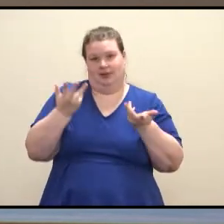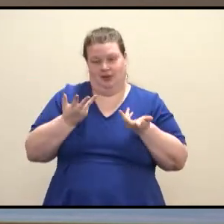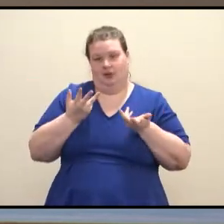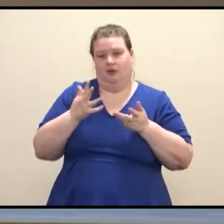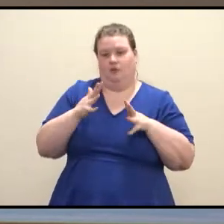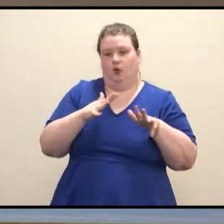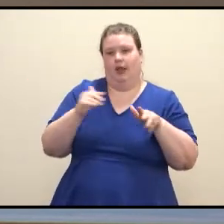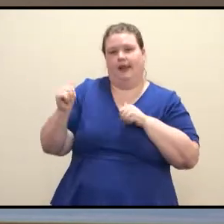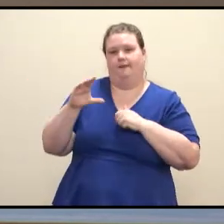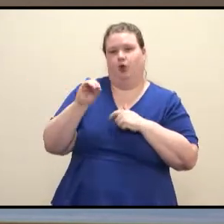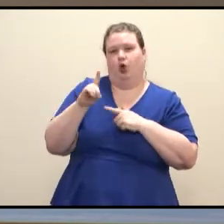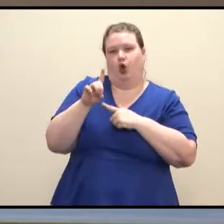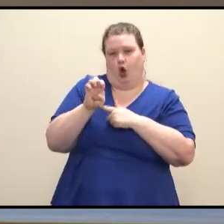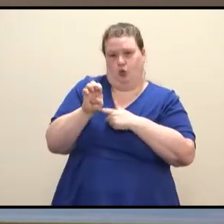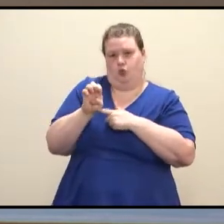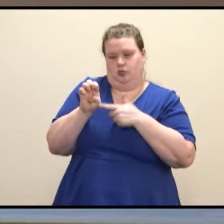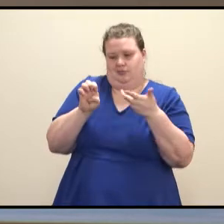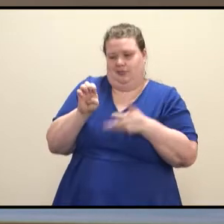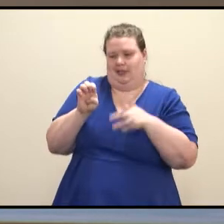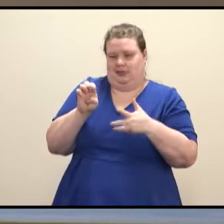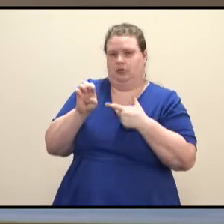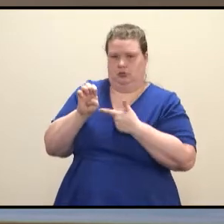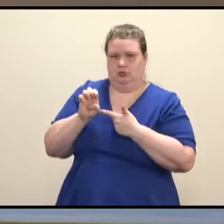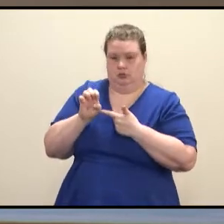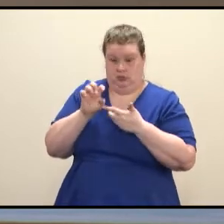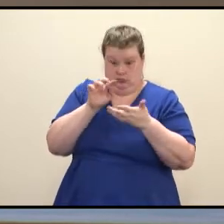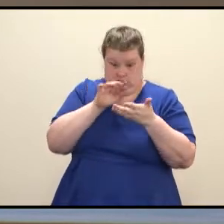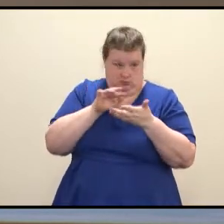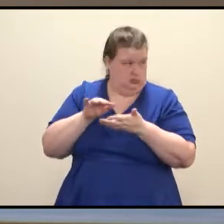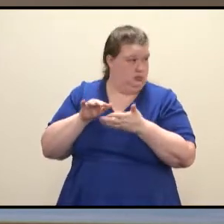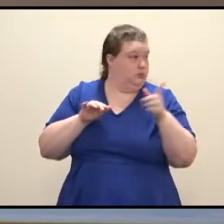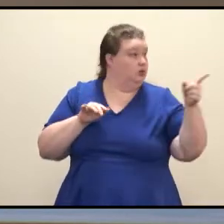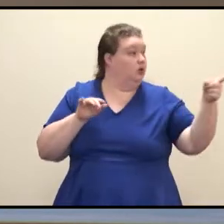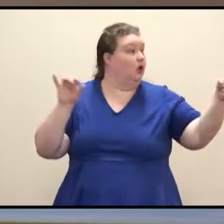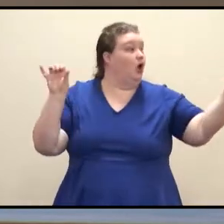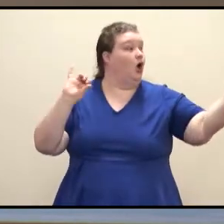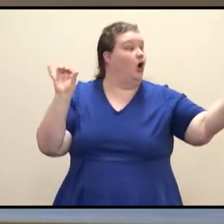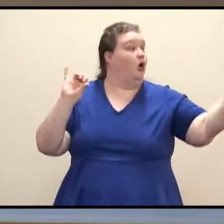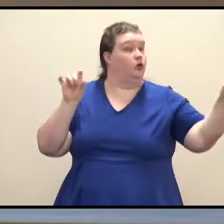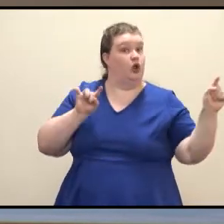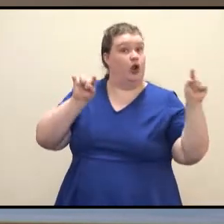codes. And we've really been looking at those this year.